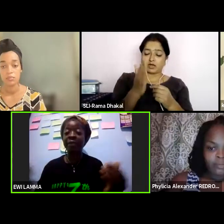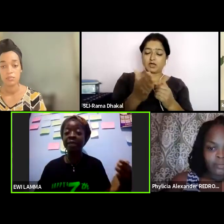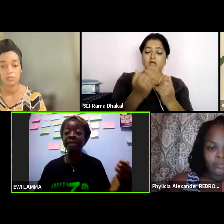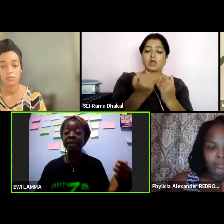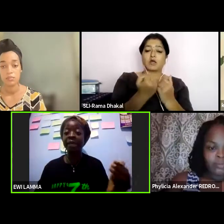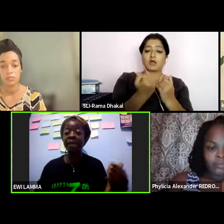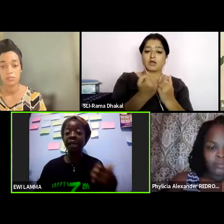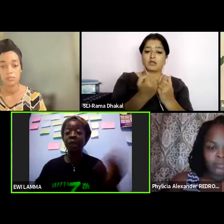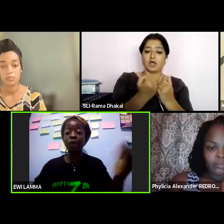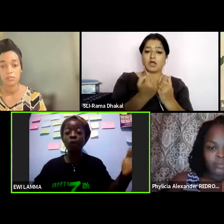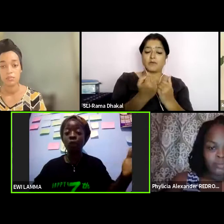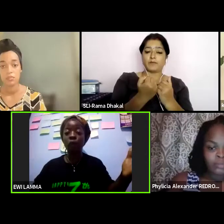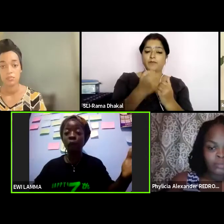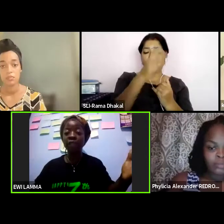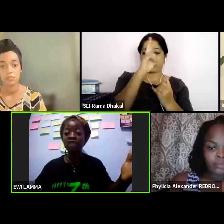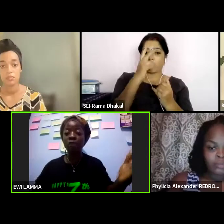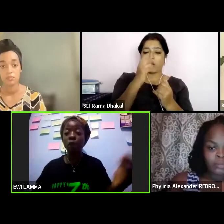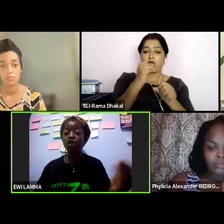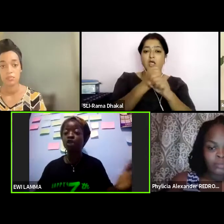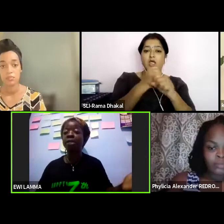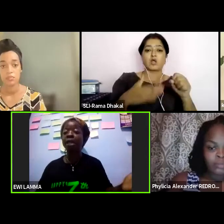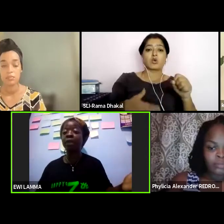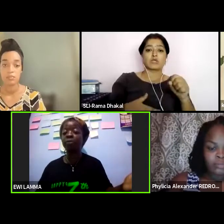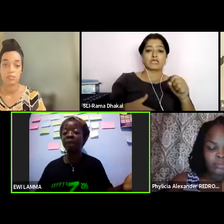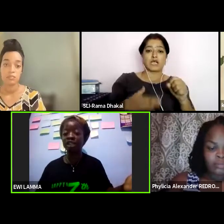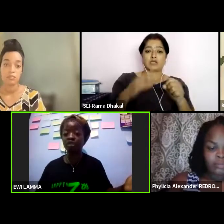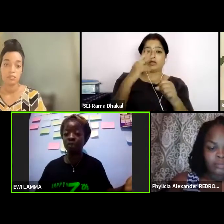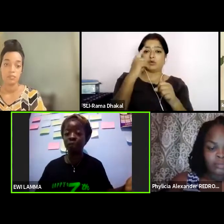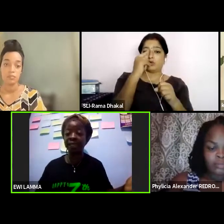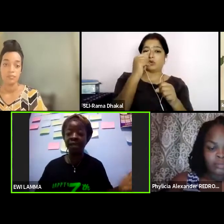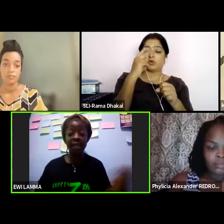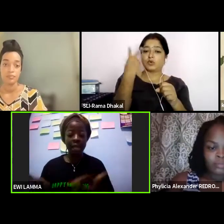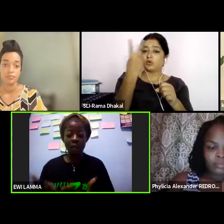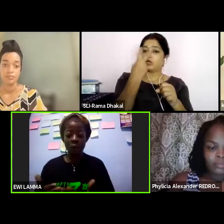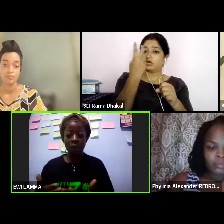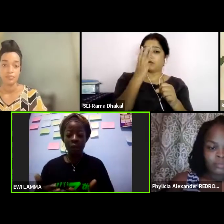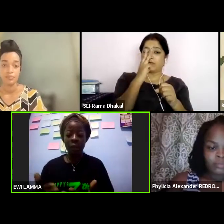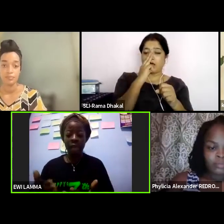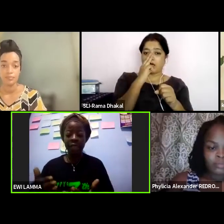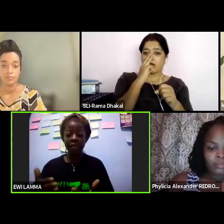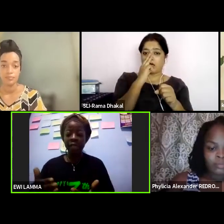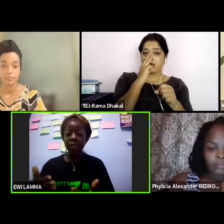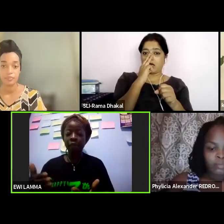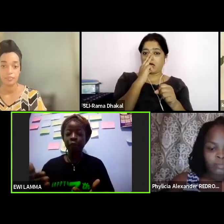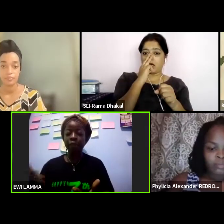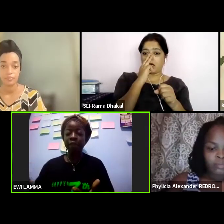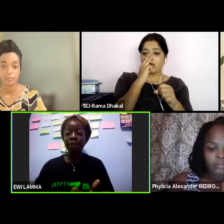might be arrested and locked up unnecessarily or shot down by a stray bullet,